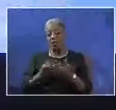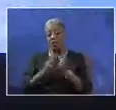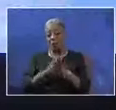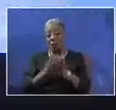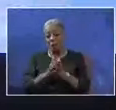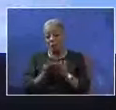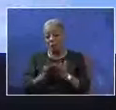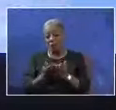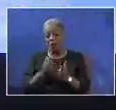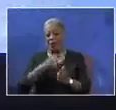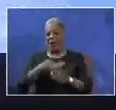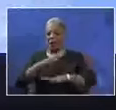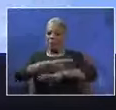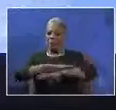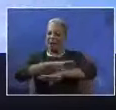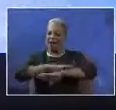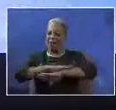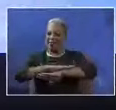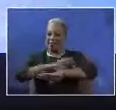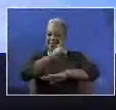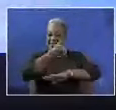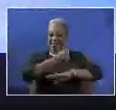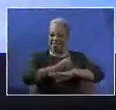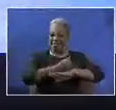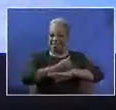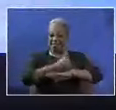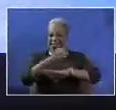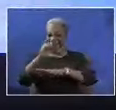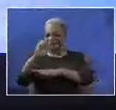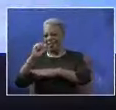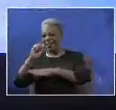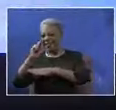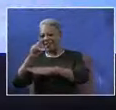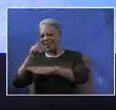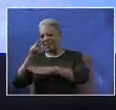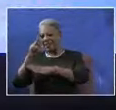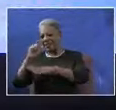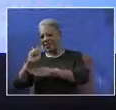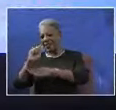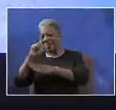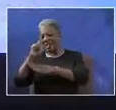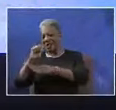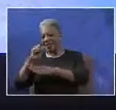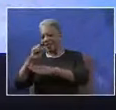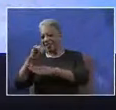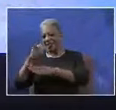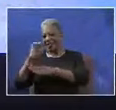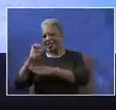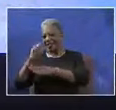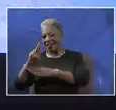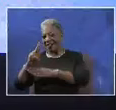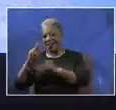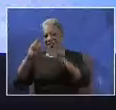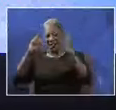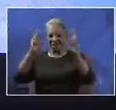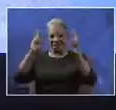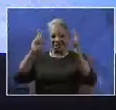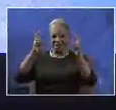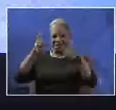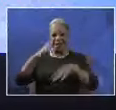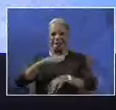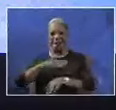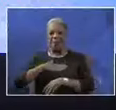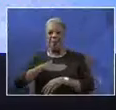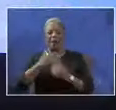on my desk. And Cassandra Lanier, it's entitled My Life Under the Sunshine, S-O-N,